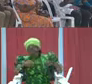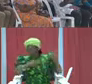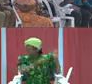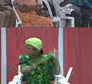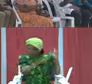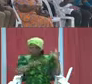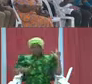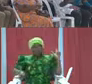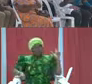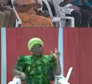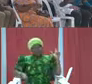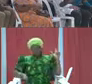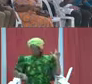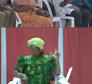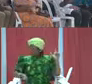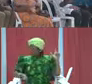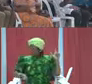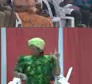new